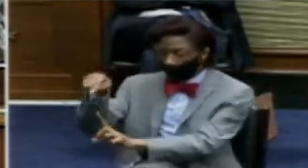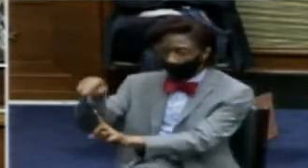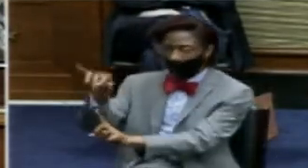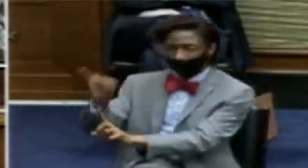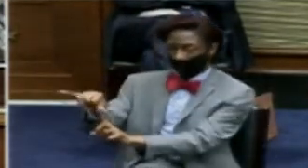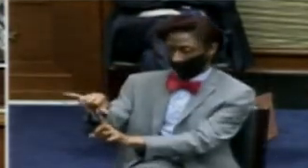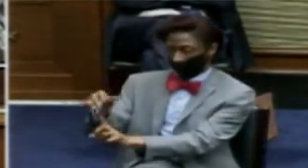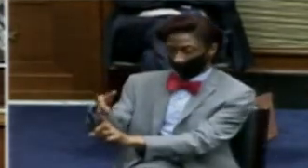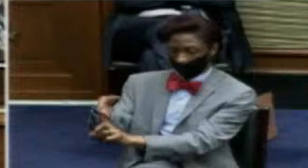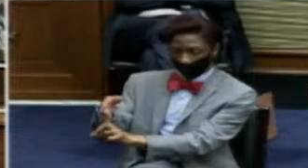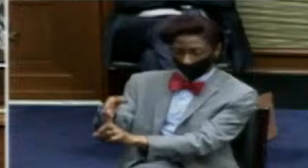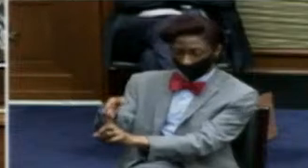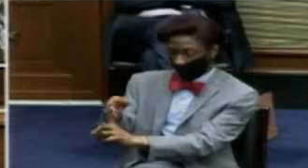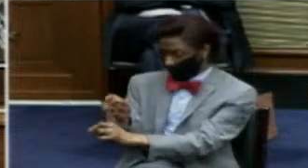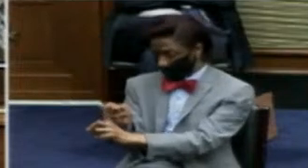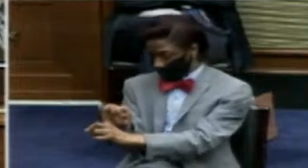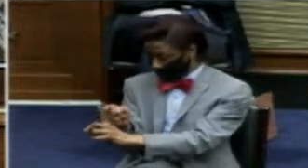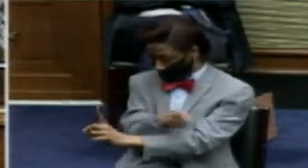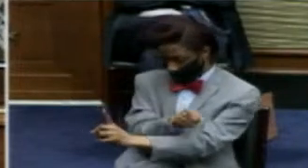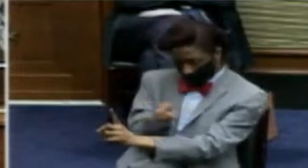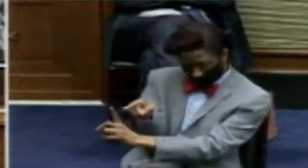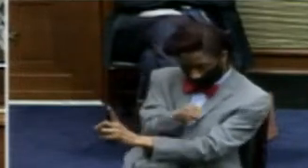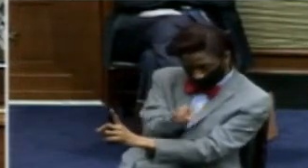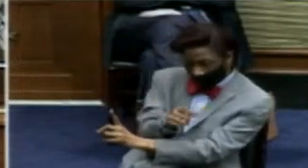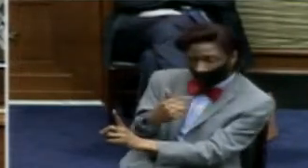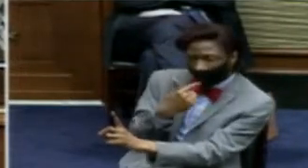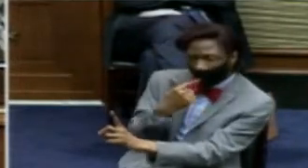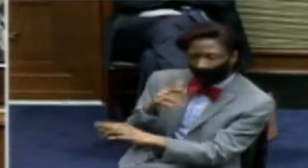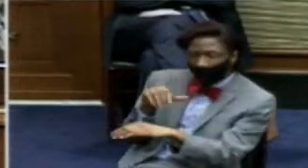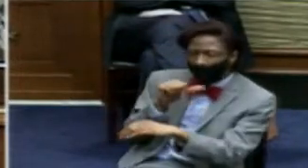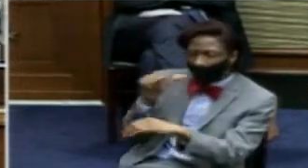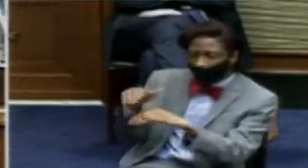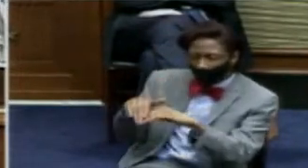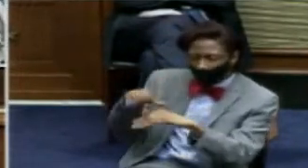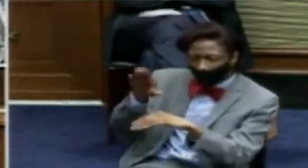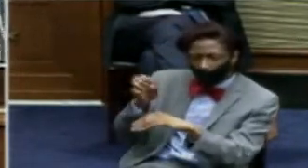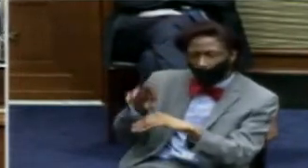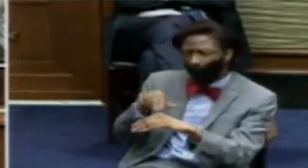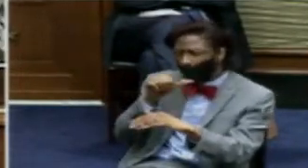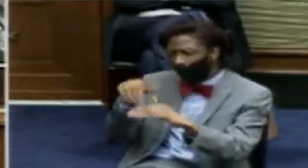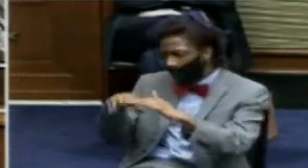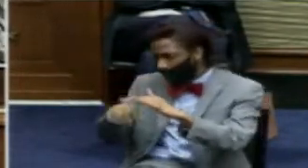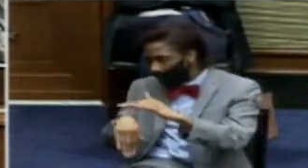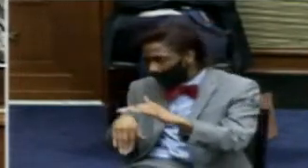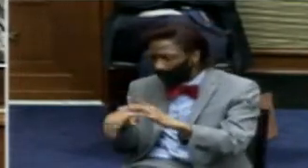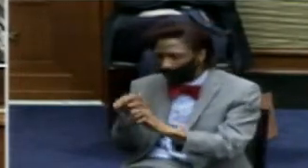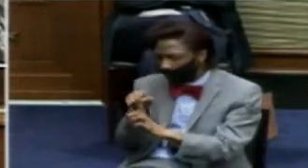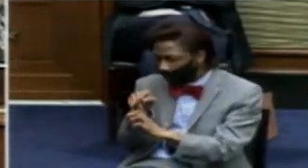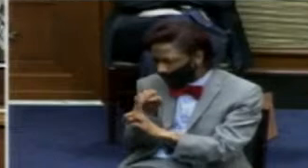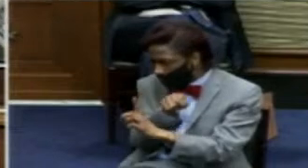preceded by words not exceeding or not less than?